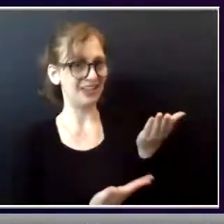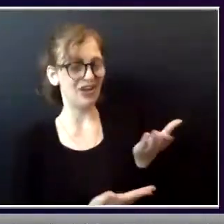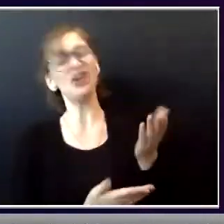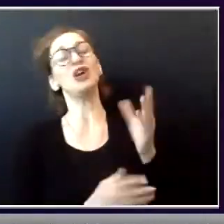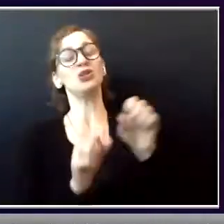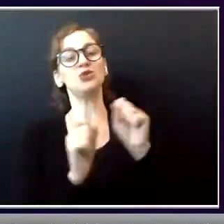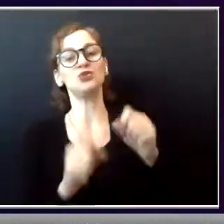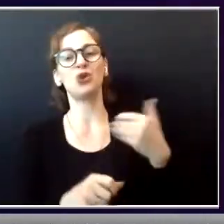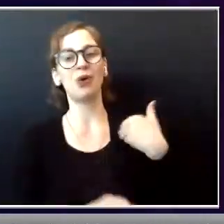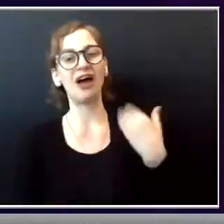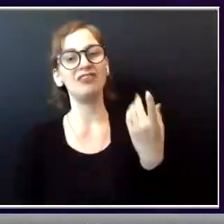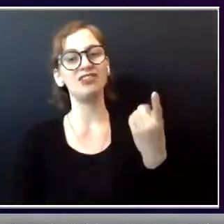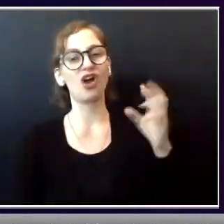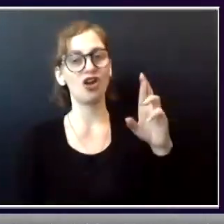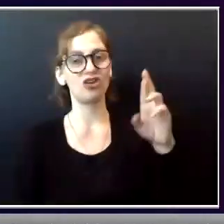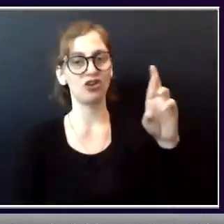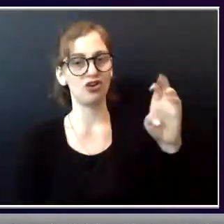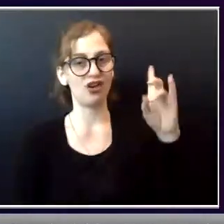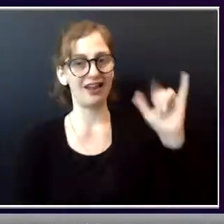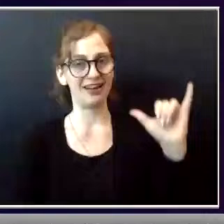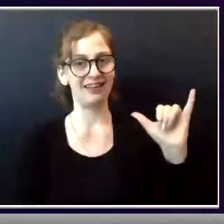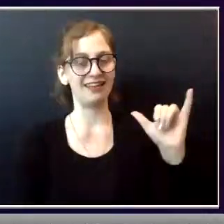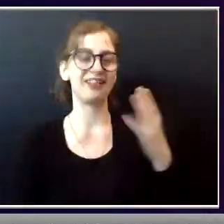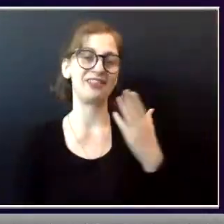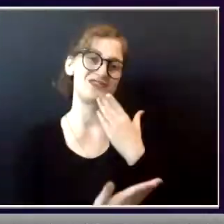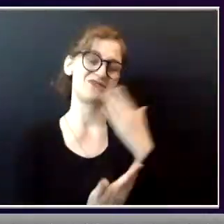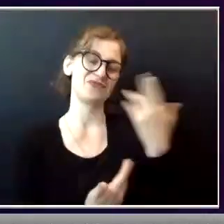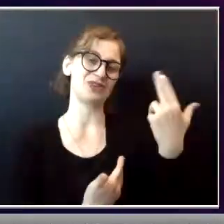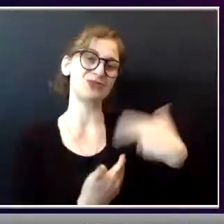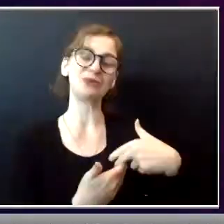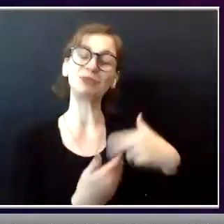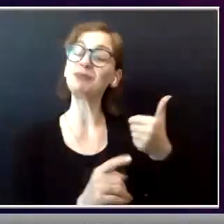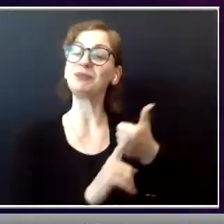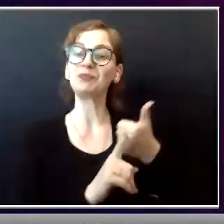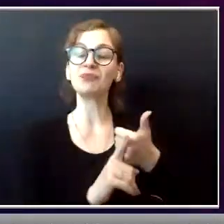thank you for joining us. Dr. Reddy is a cardiologist and